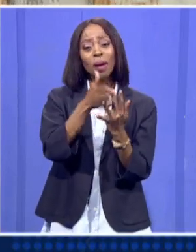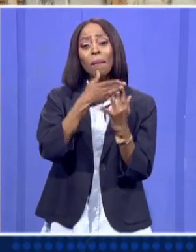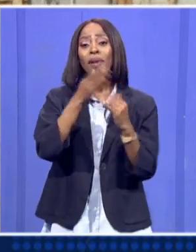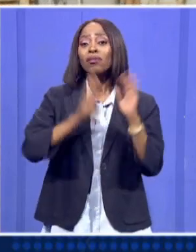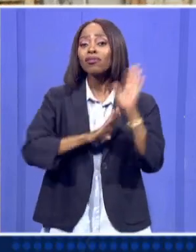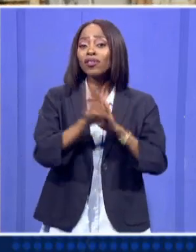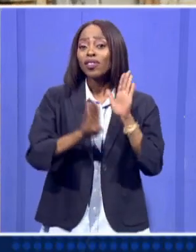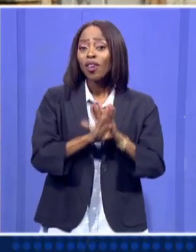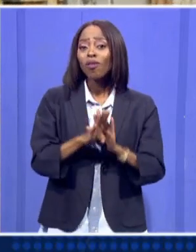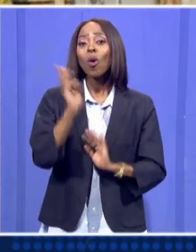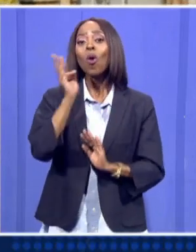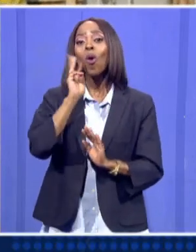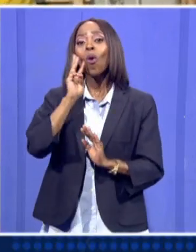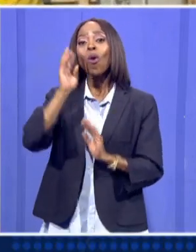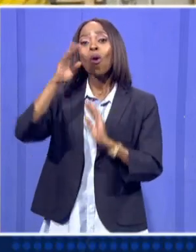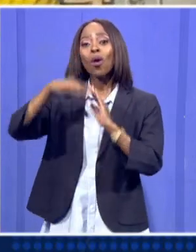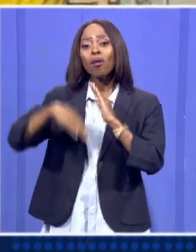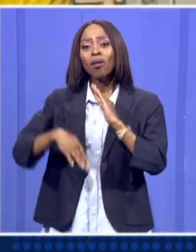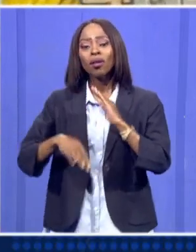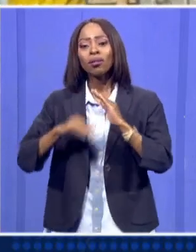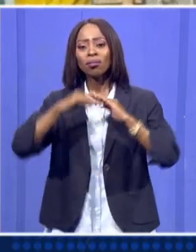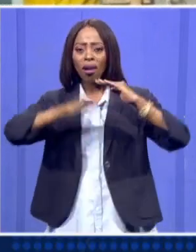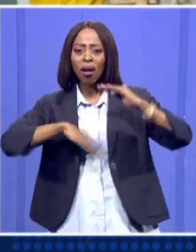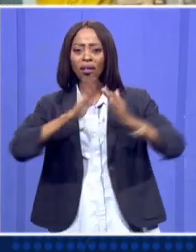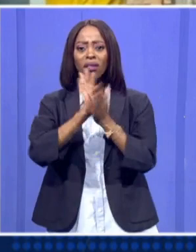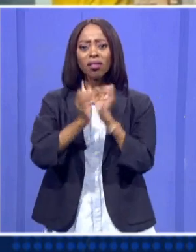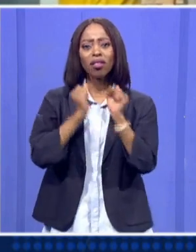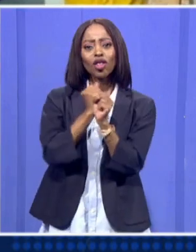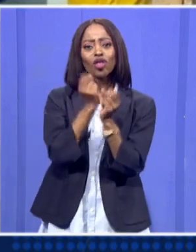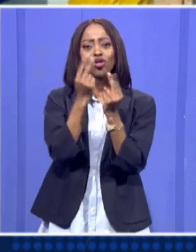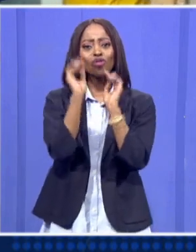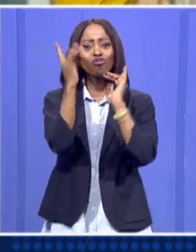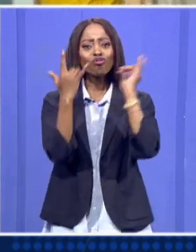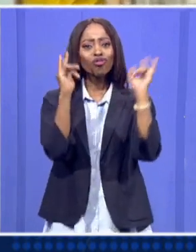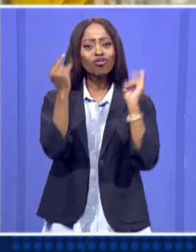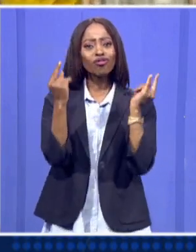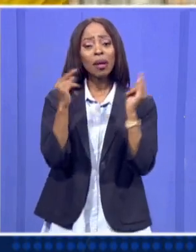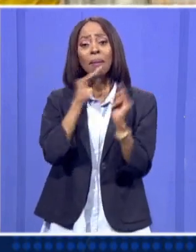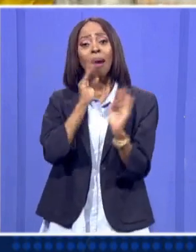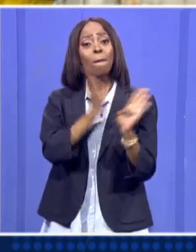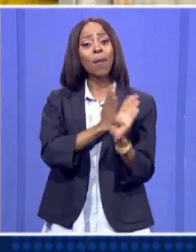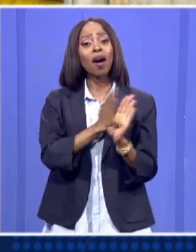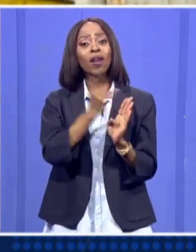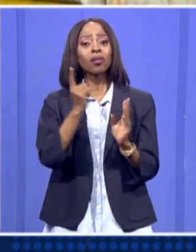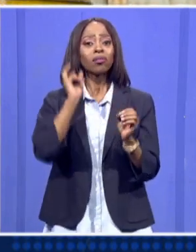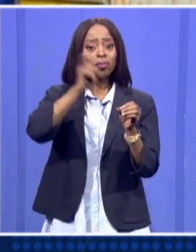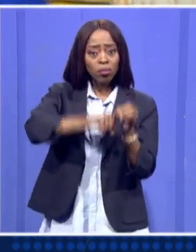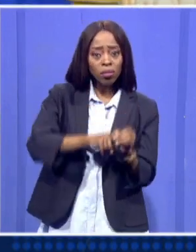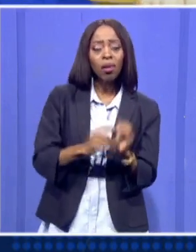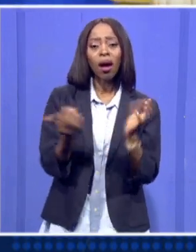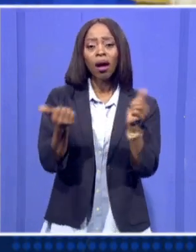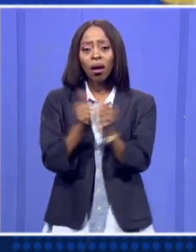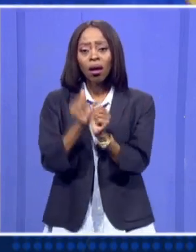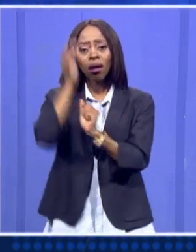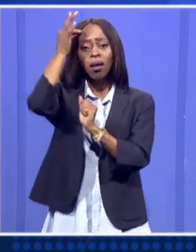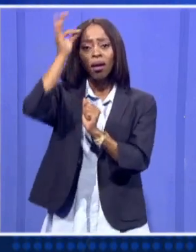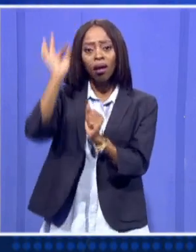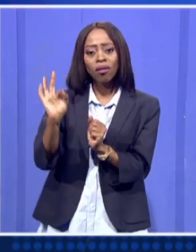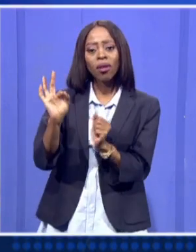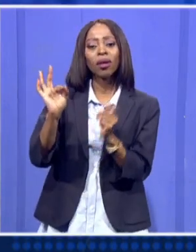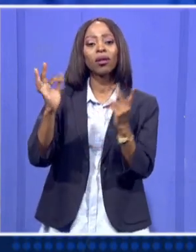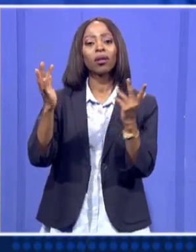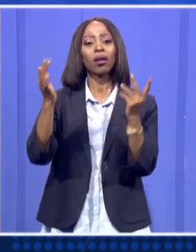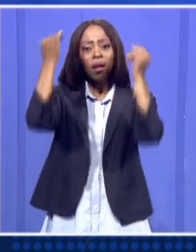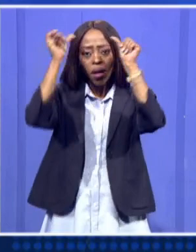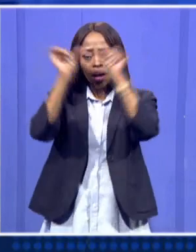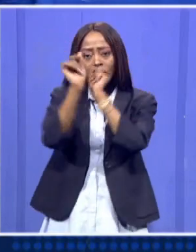been developed, Waterfall, in less than 10 years, look at a new city. We believe the private sector should step in and work with government and academia in